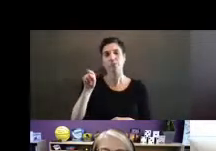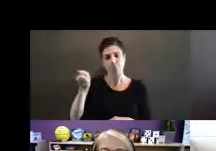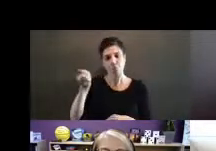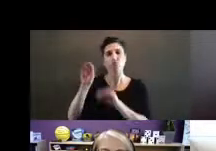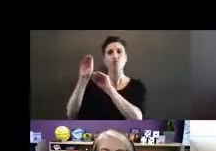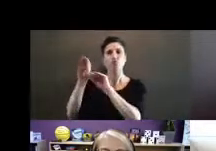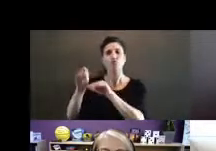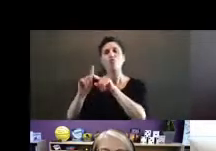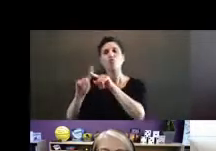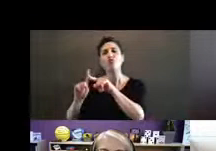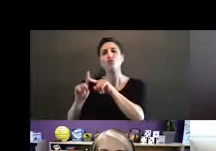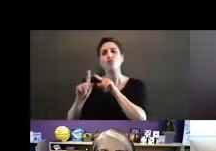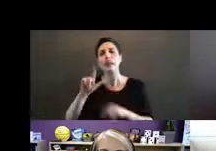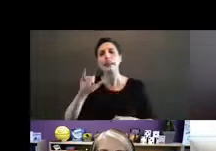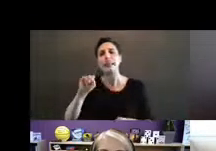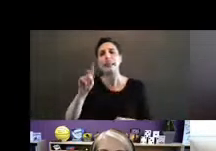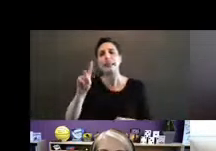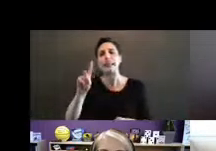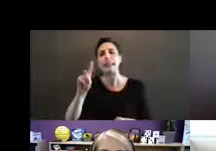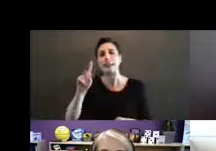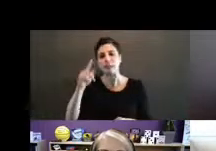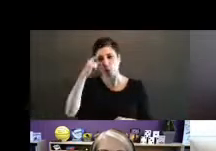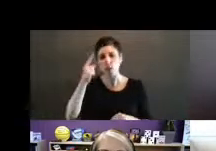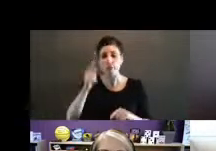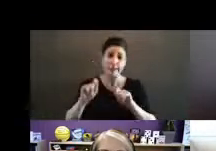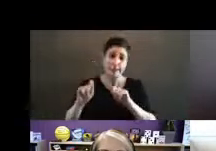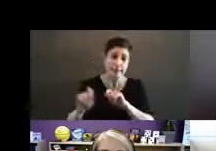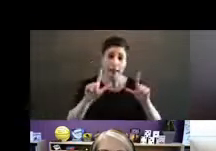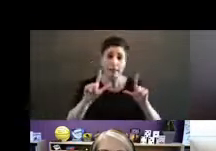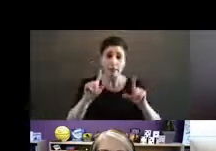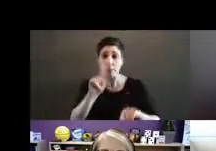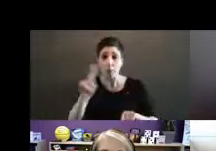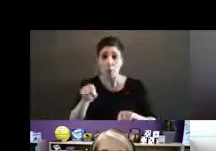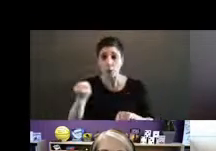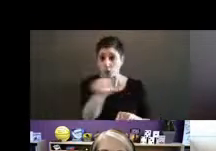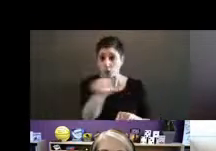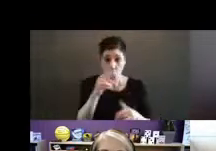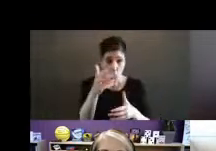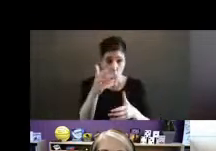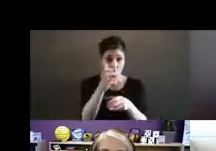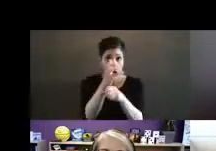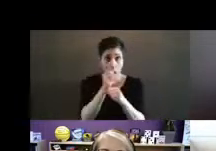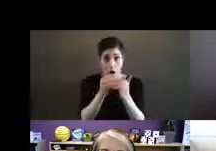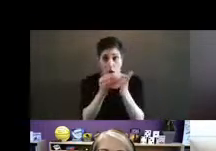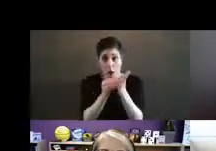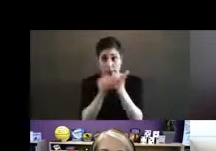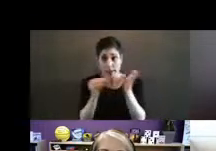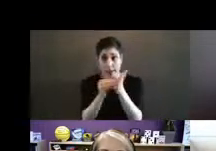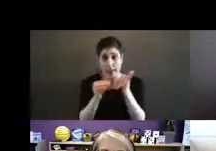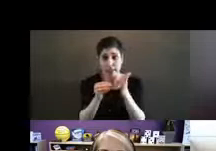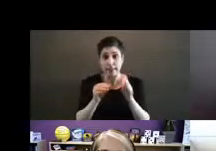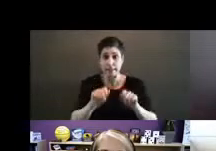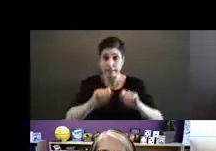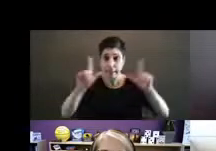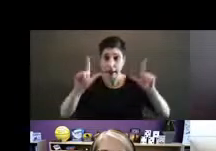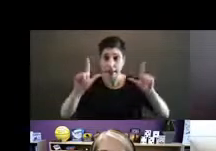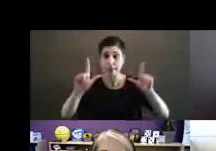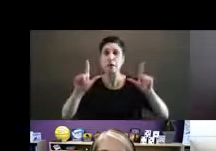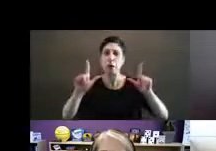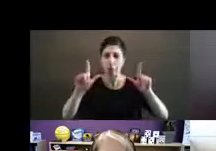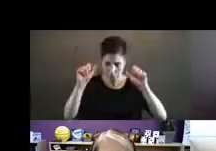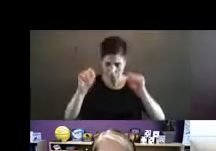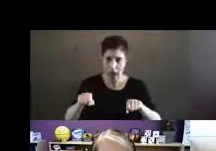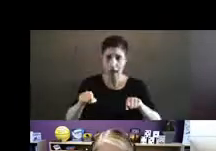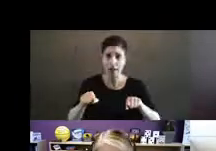put in the links to the slides if you want to have the slides after the presentation, or if you would like to have the slides